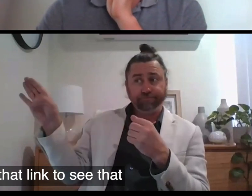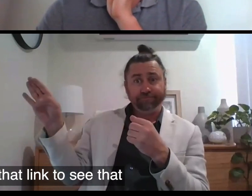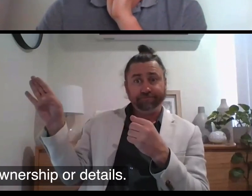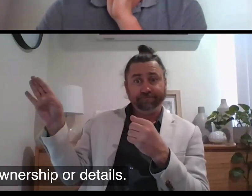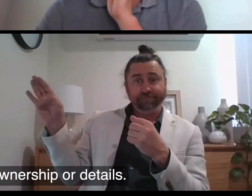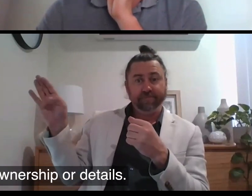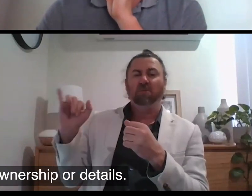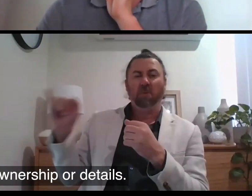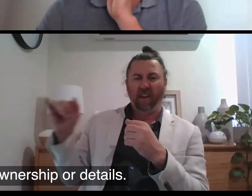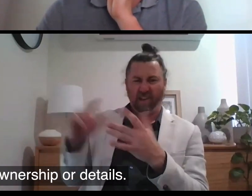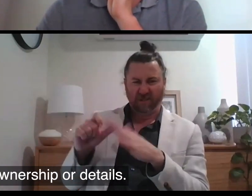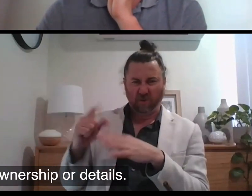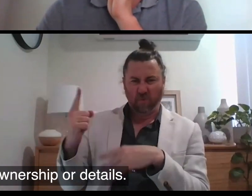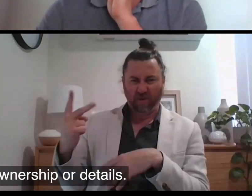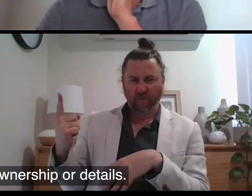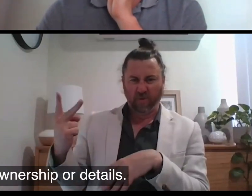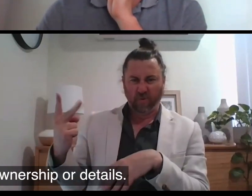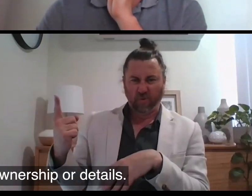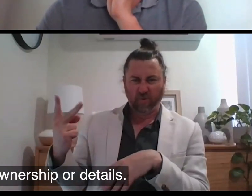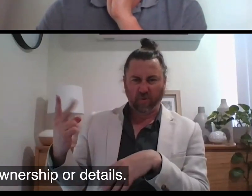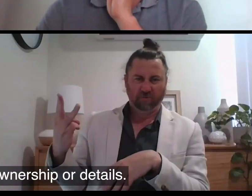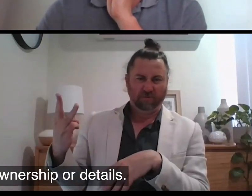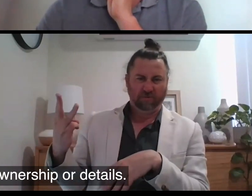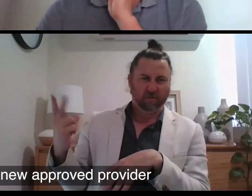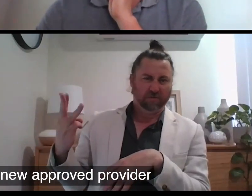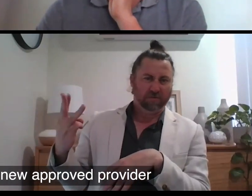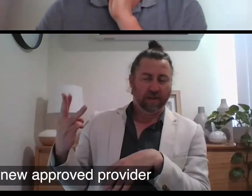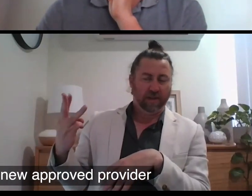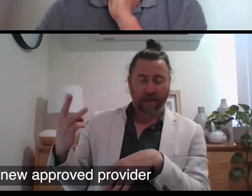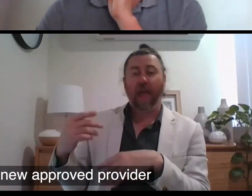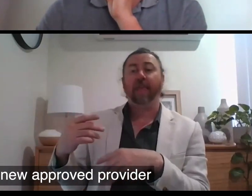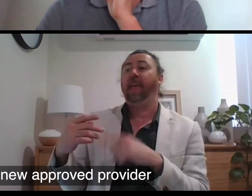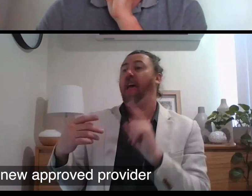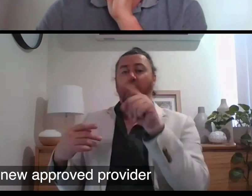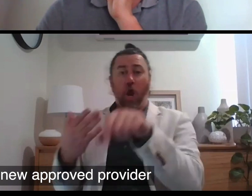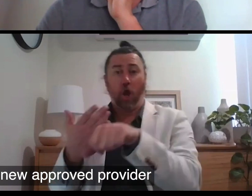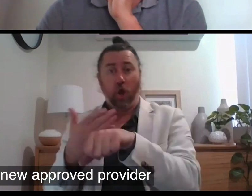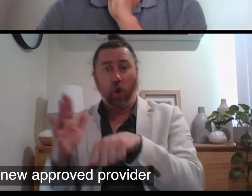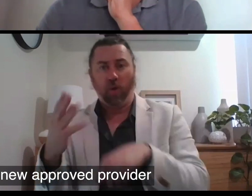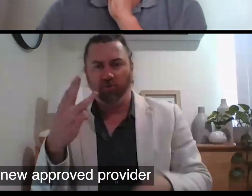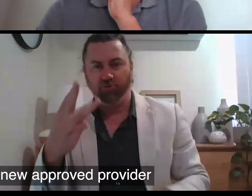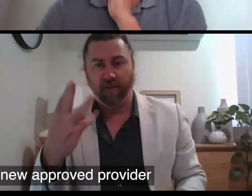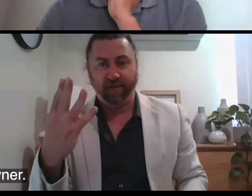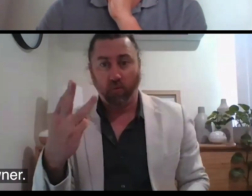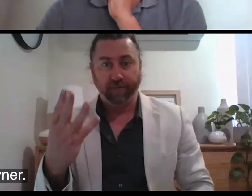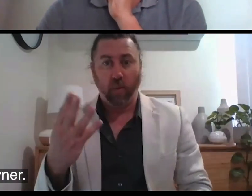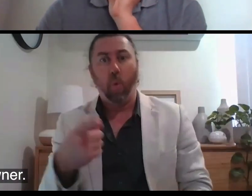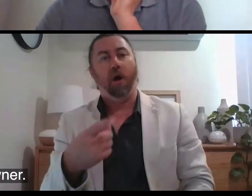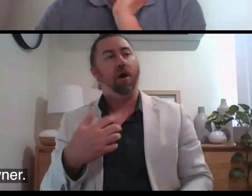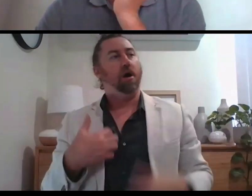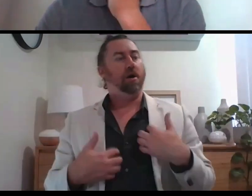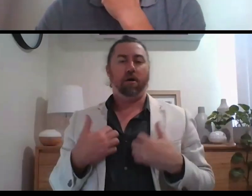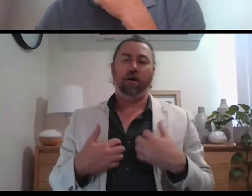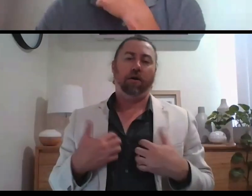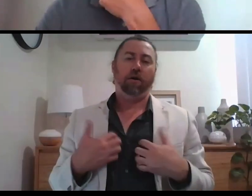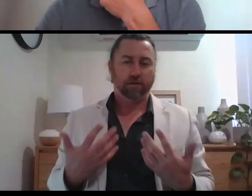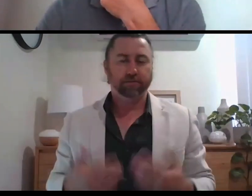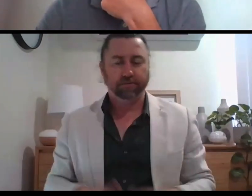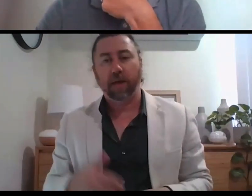see that previous service name or ownership or details, so it won't be carried over to a new approved provider or a new